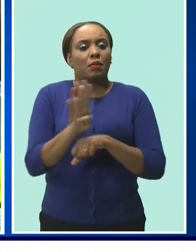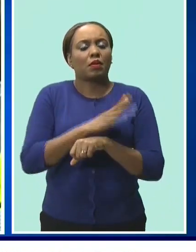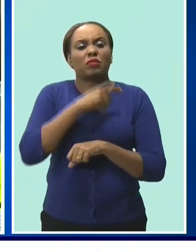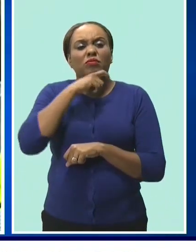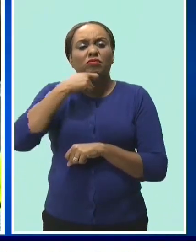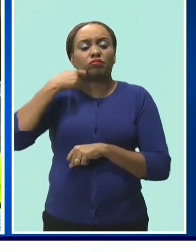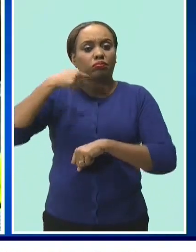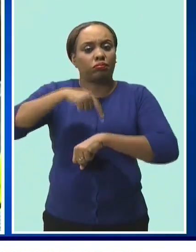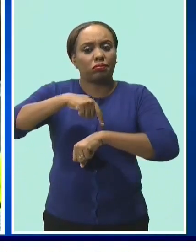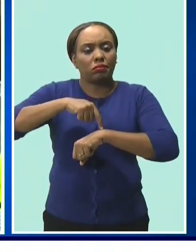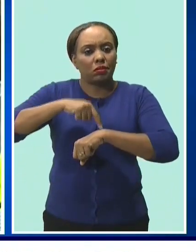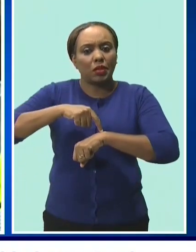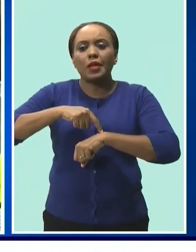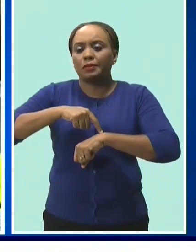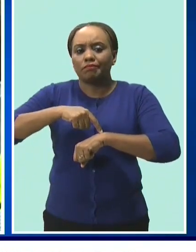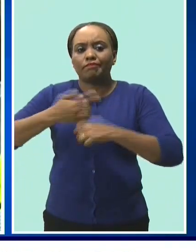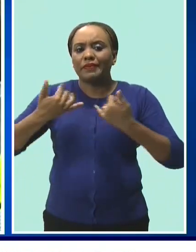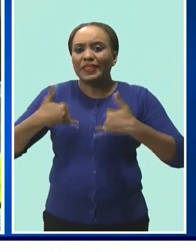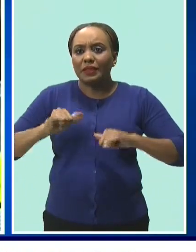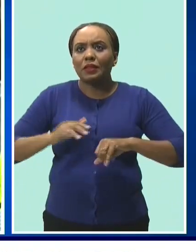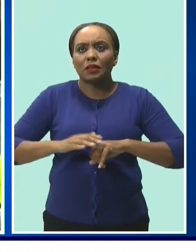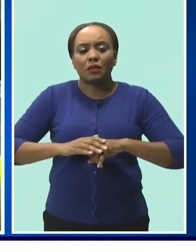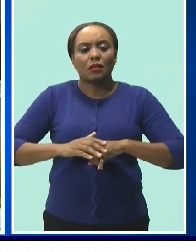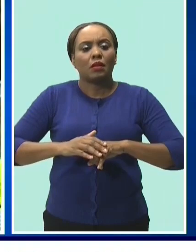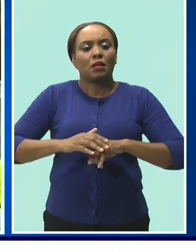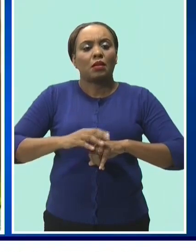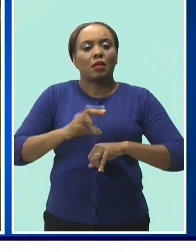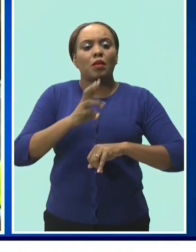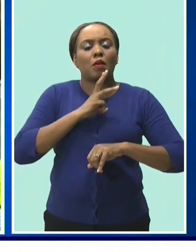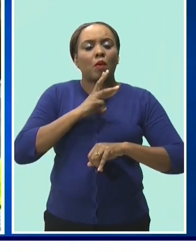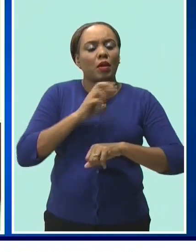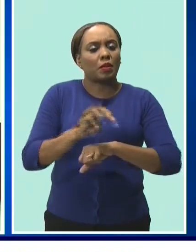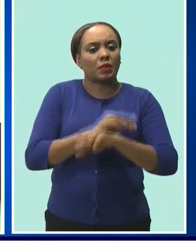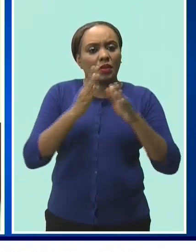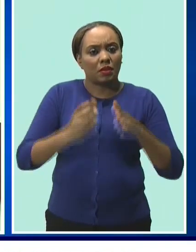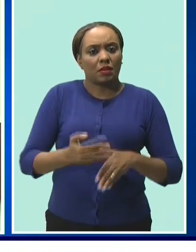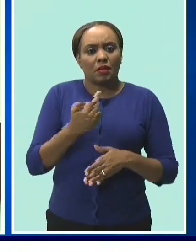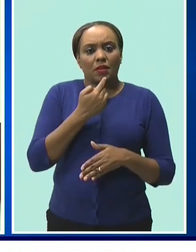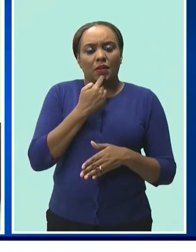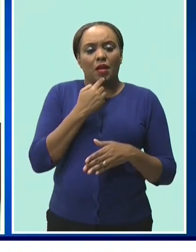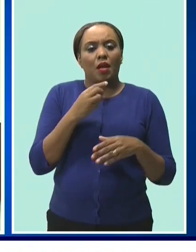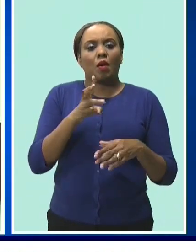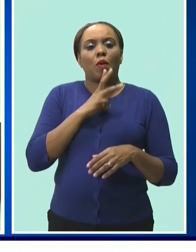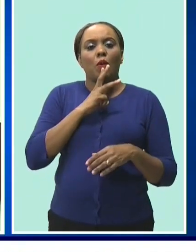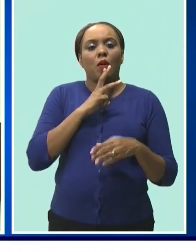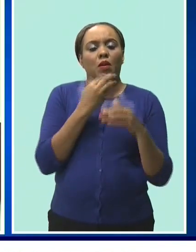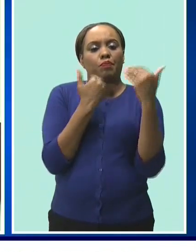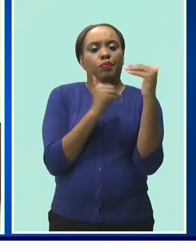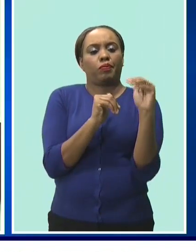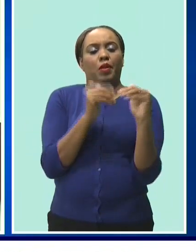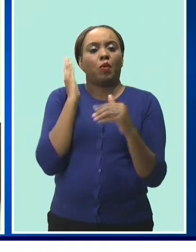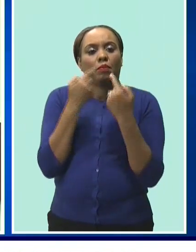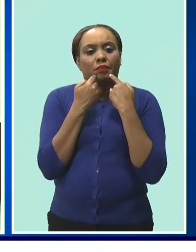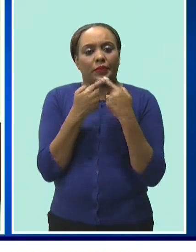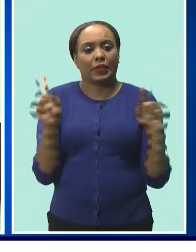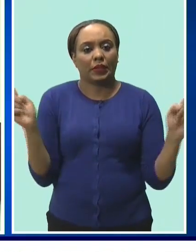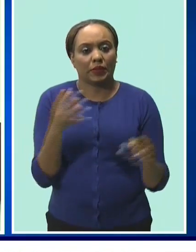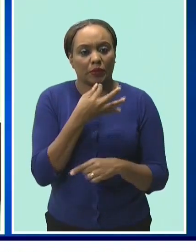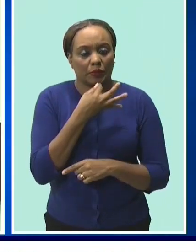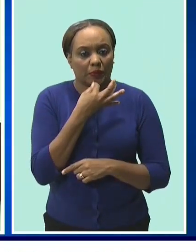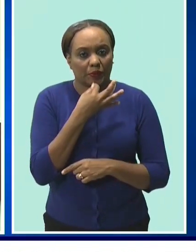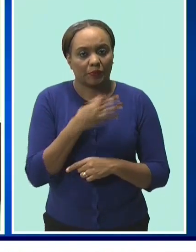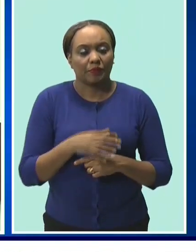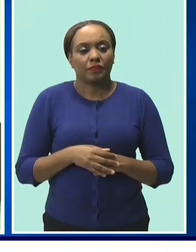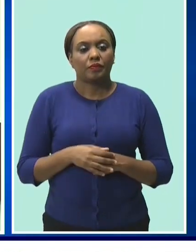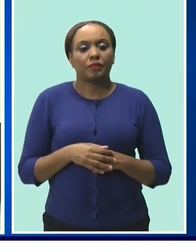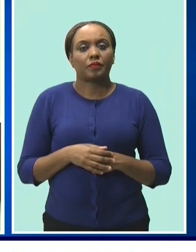situation continues to heighten, the Water Resource Minister suggests that a water prohibition notice will be issued in the coming days.